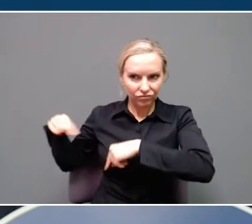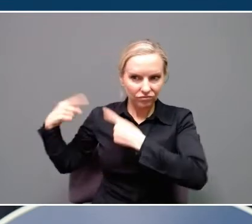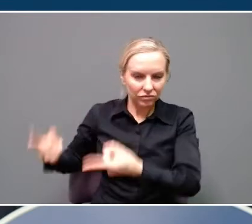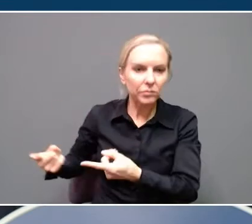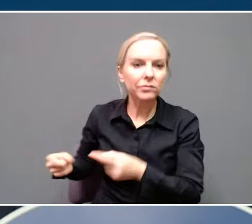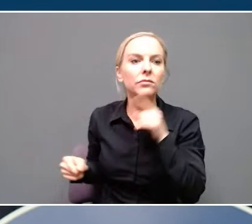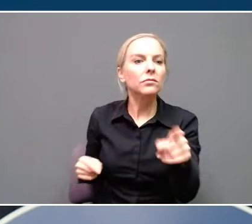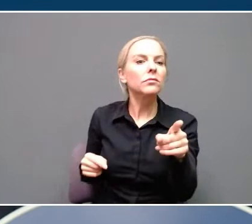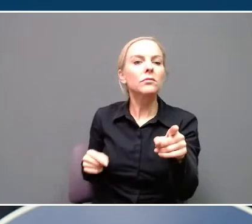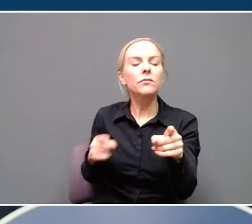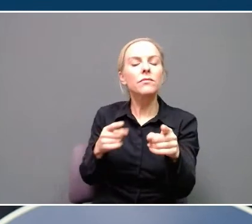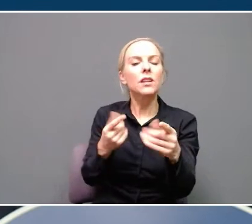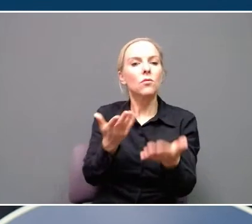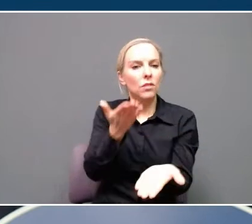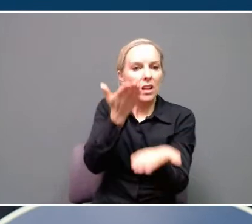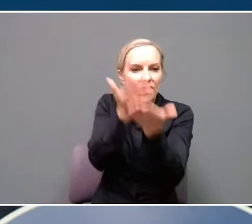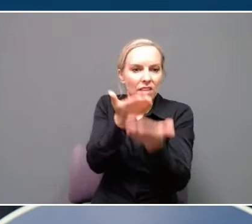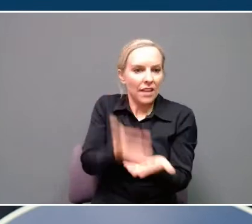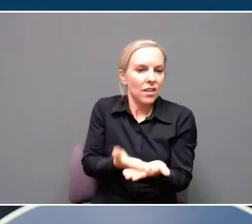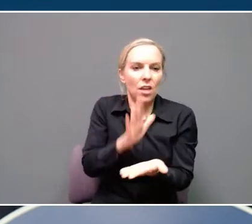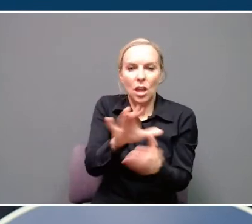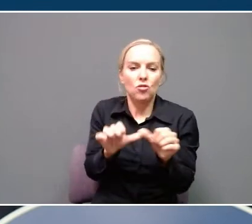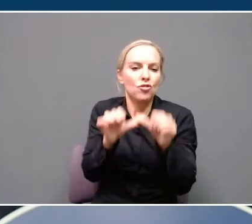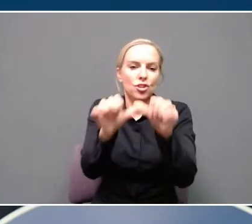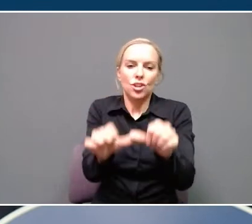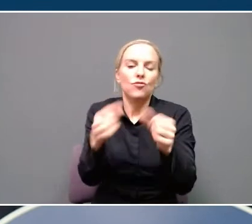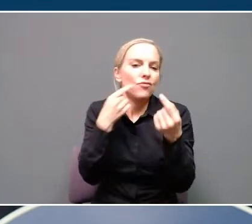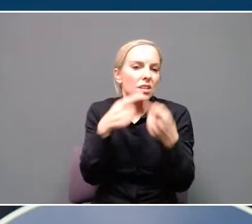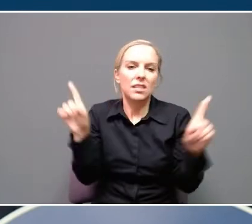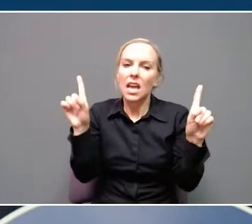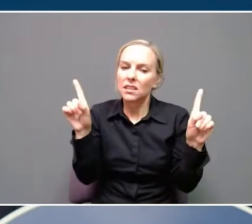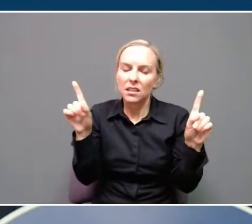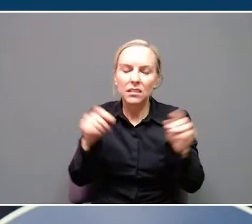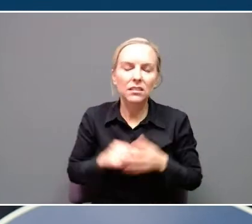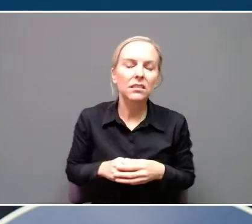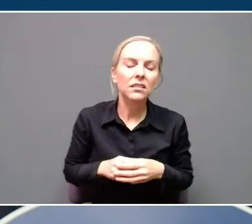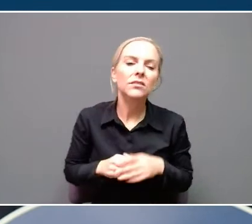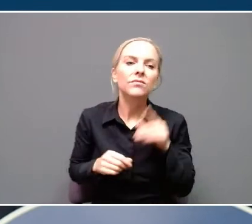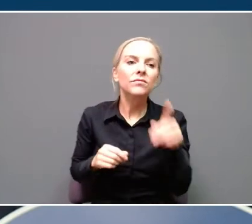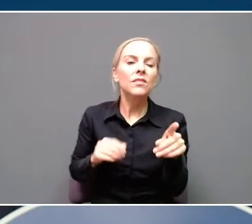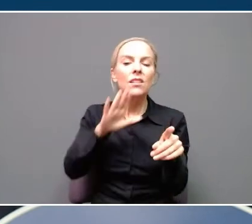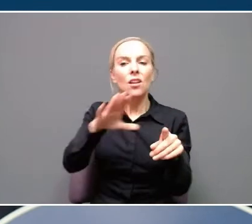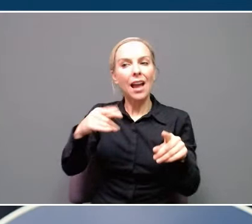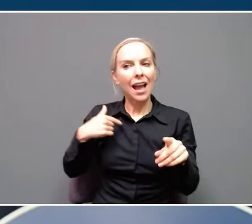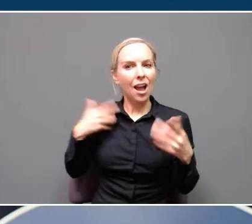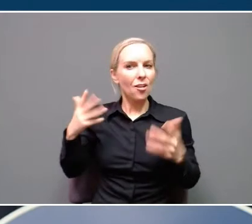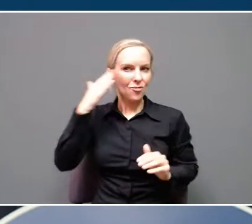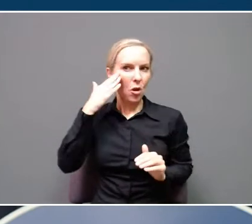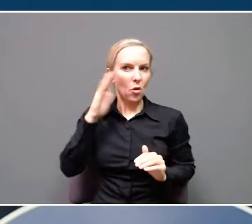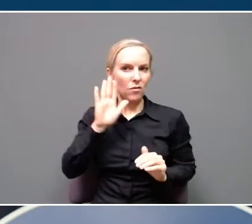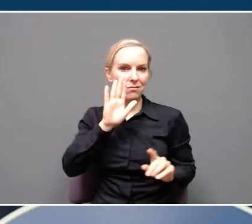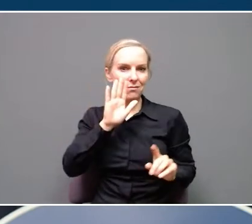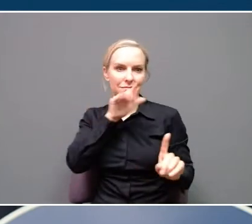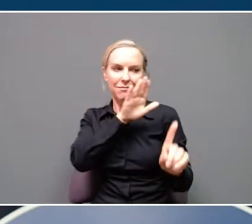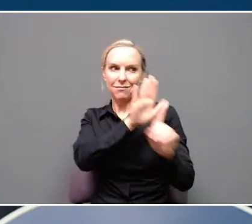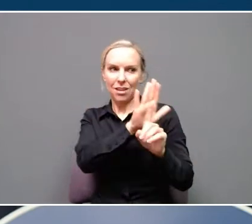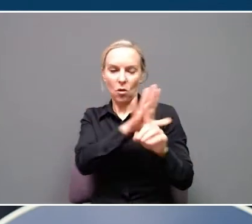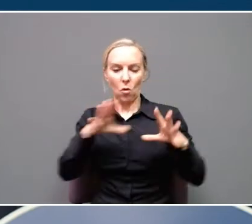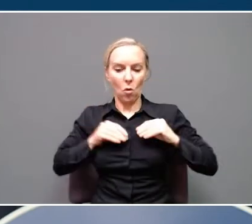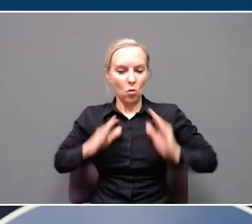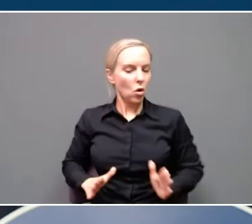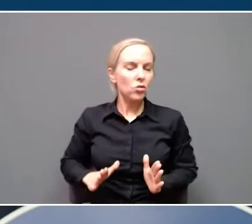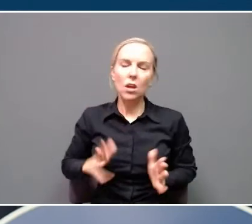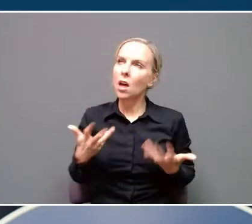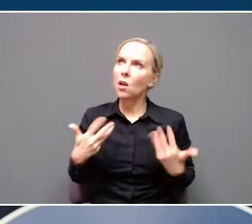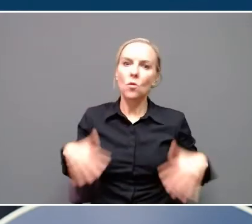latest evidence of their continued success. Know the owners of New Riff. They are great people. They're doing